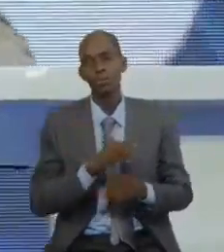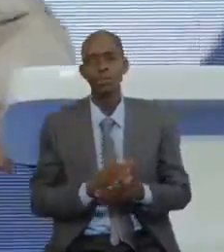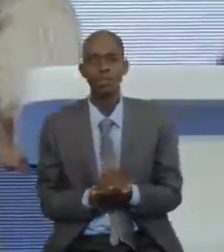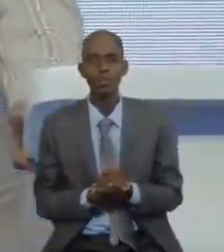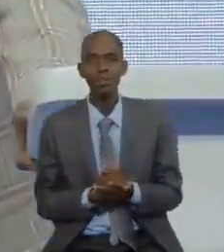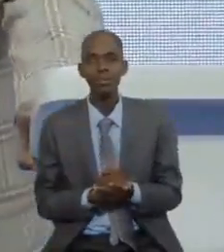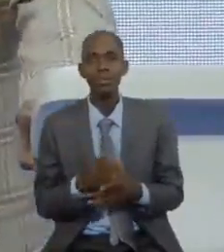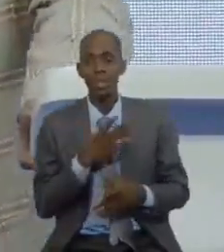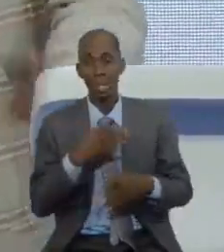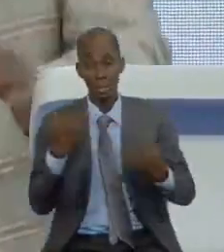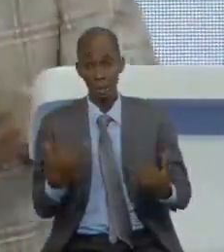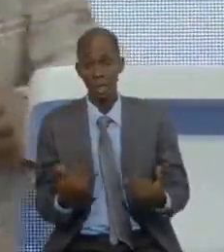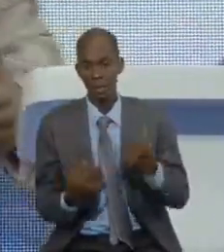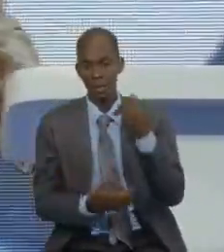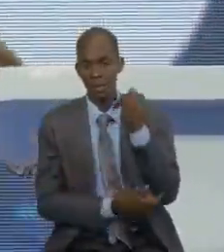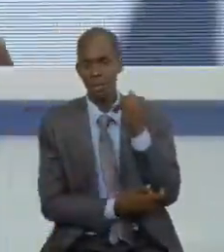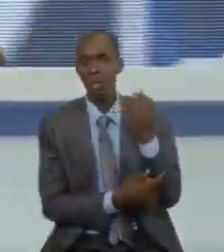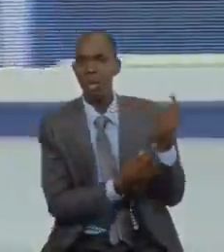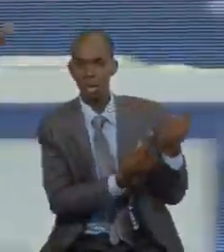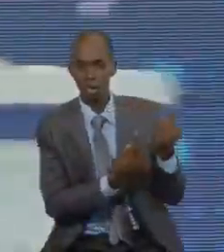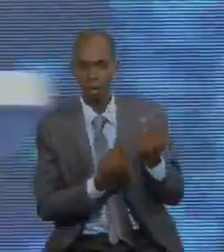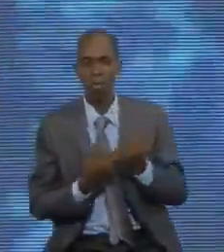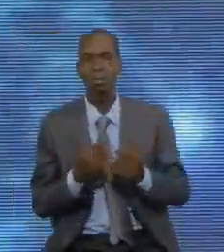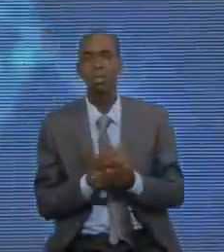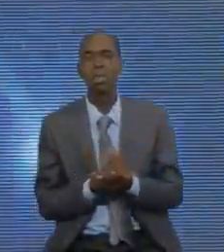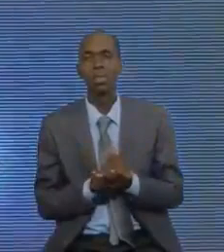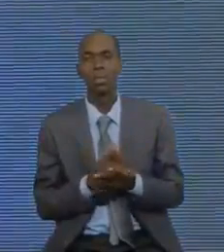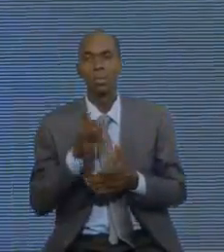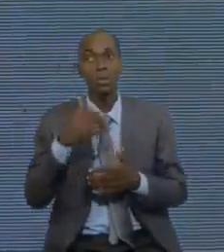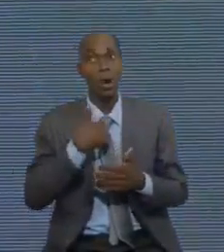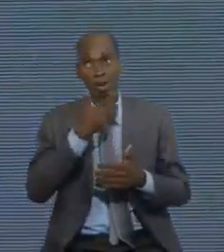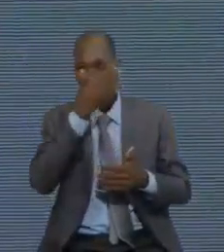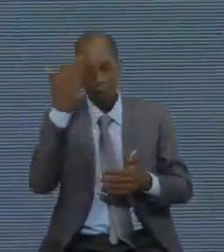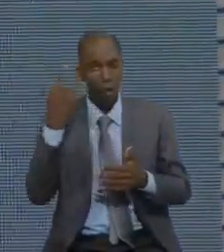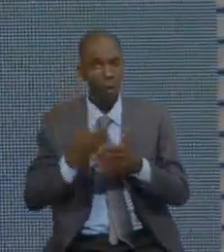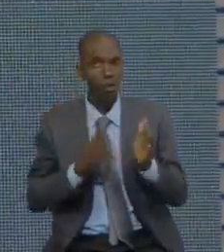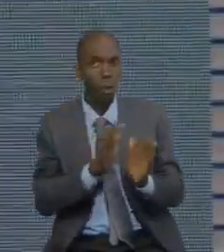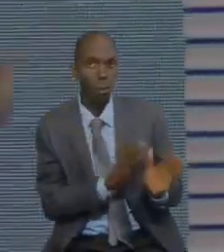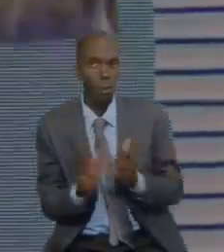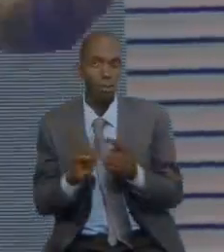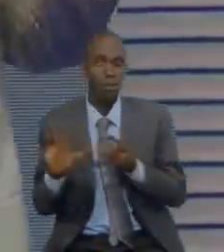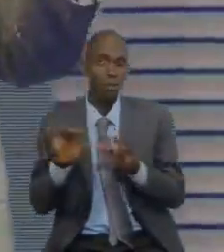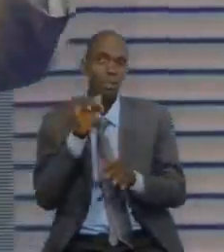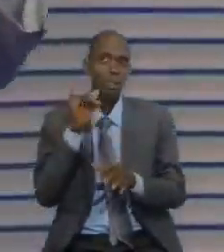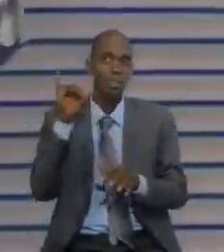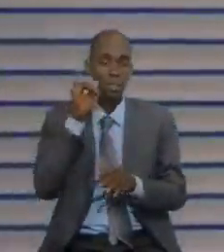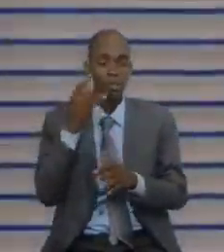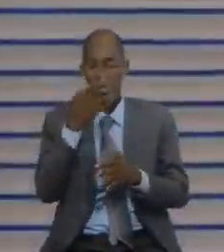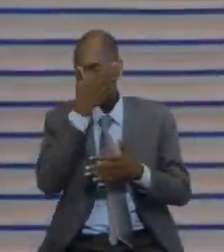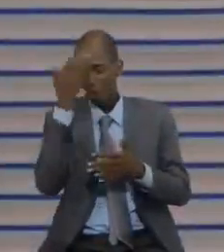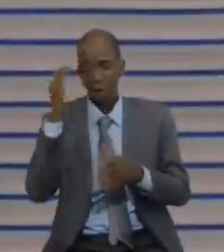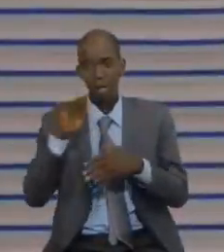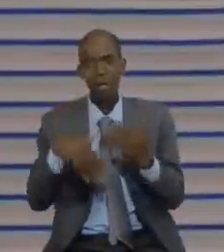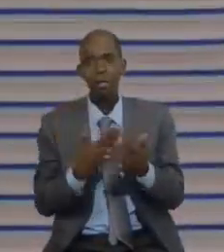And so the tempter came, and you forgot all your resolution and all your determination, because without